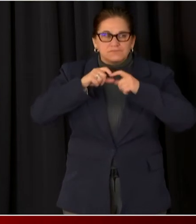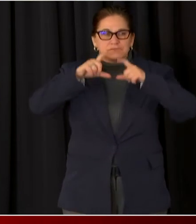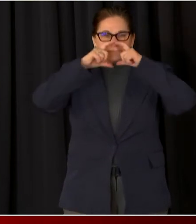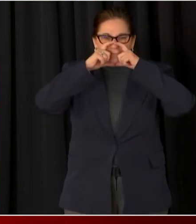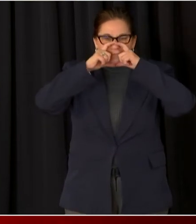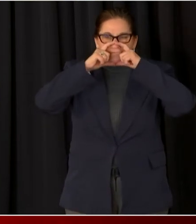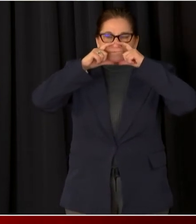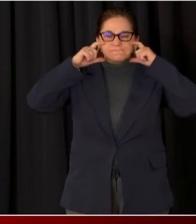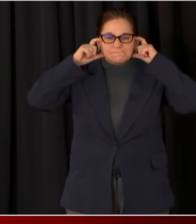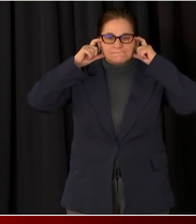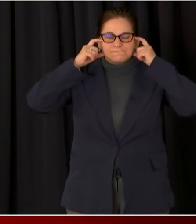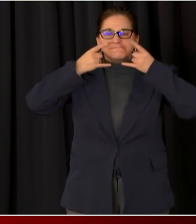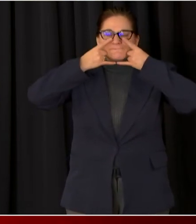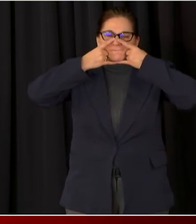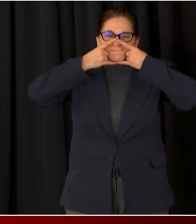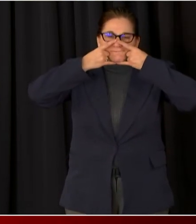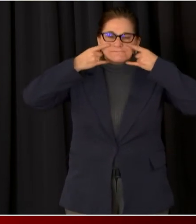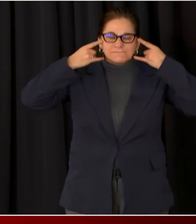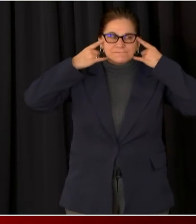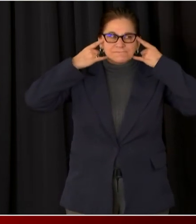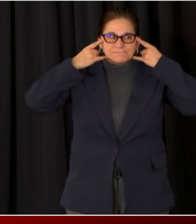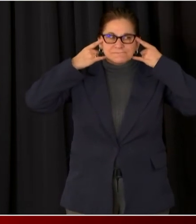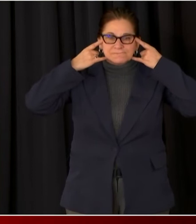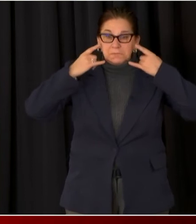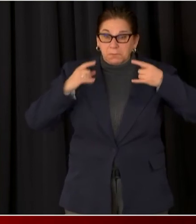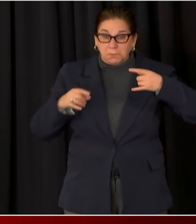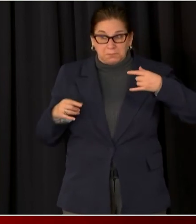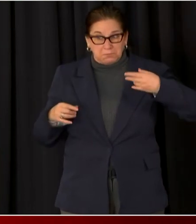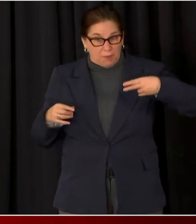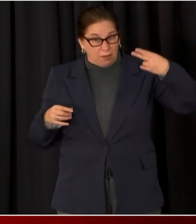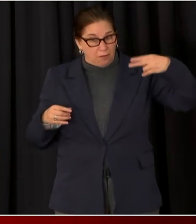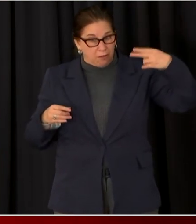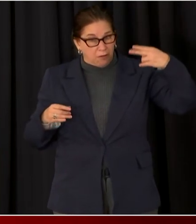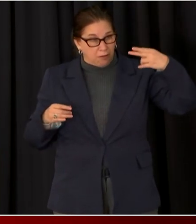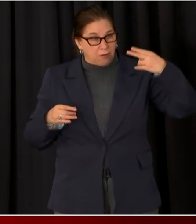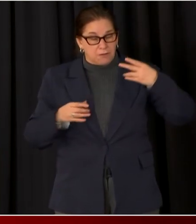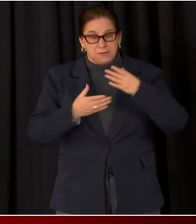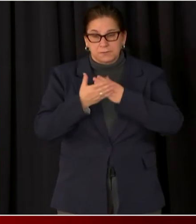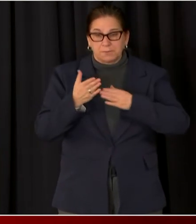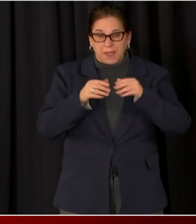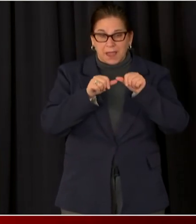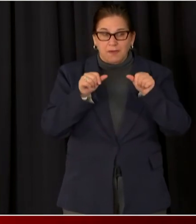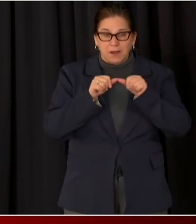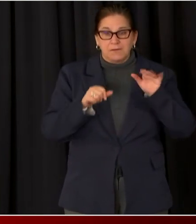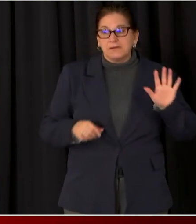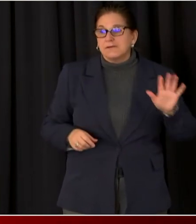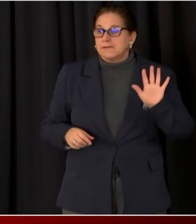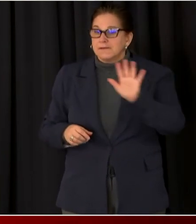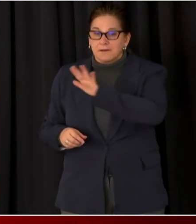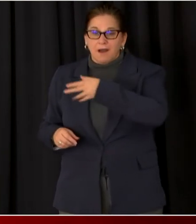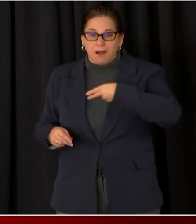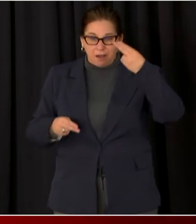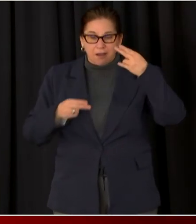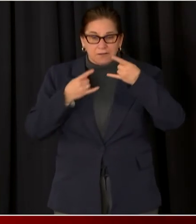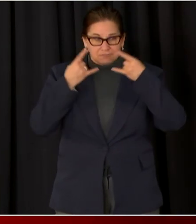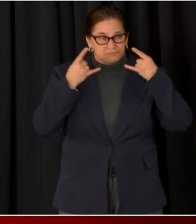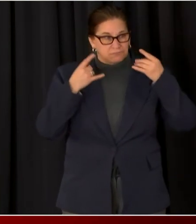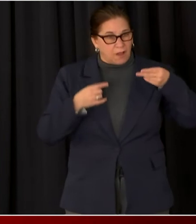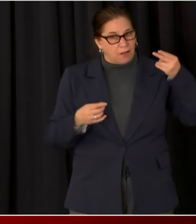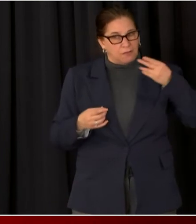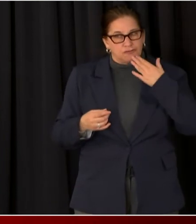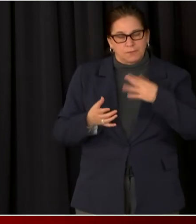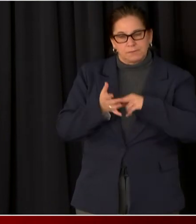pretty good coverage compared to what other jurisdictions have. And we wanted to do this mask audit instead of relying